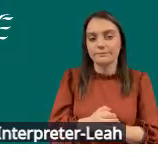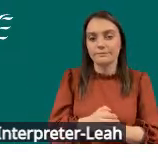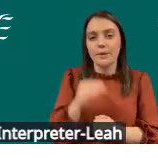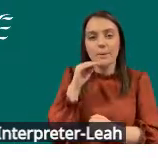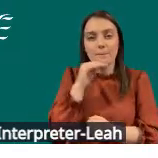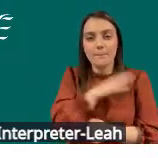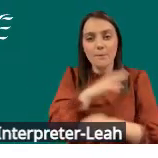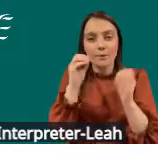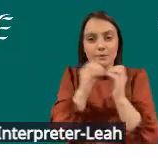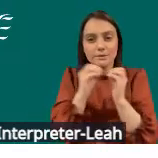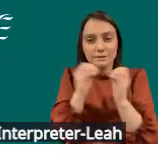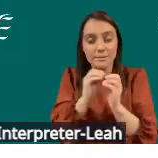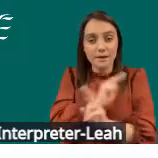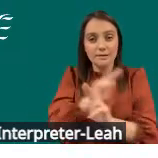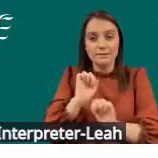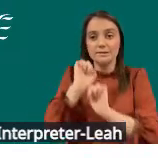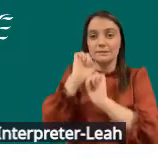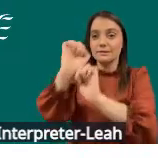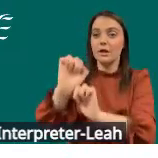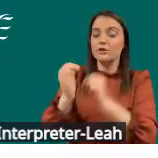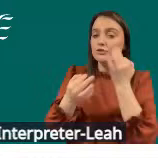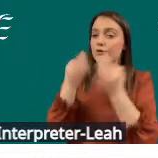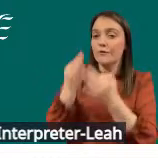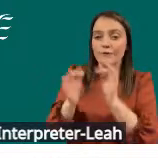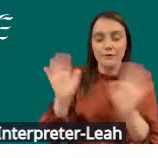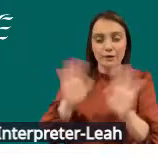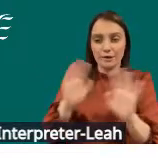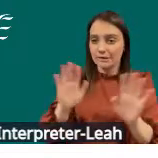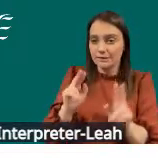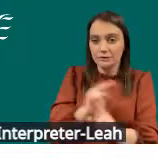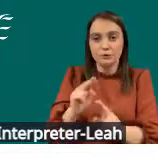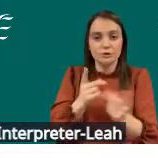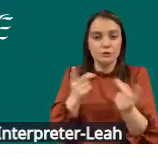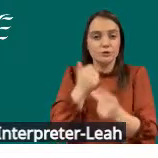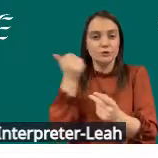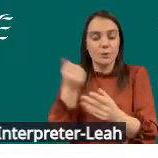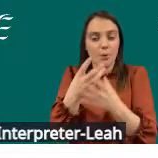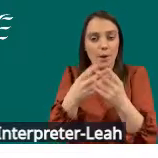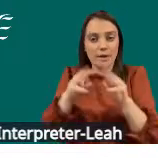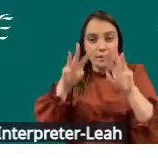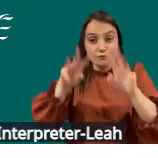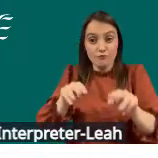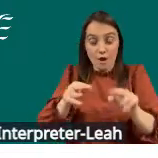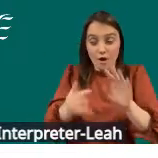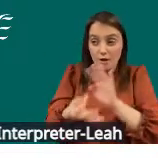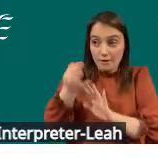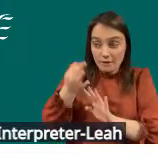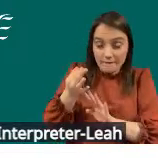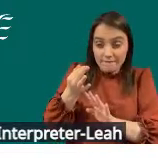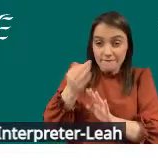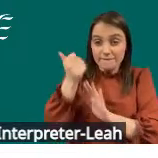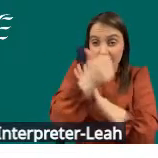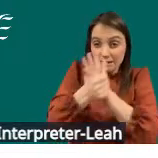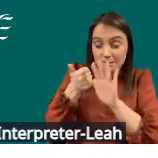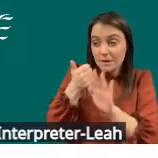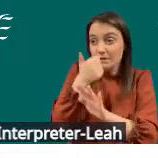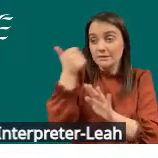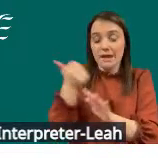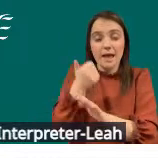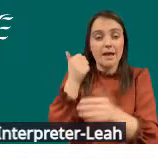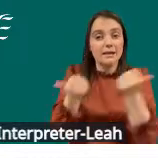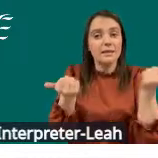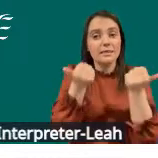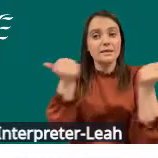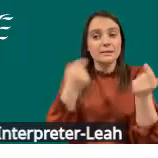say it's not your fault and you didn't do anything wrong if you're experiencing any of the symptoms we've